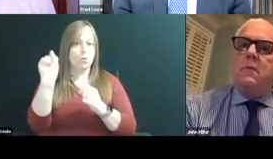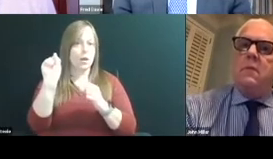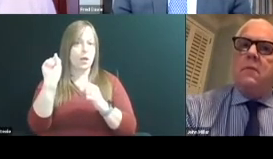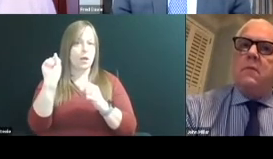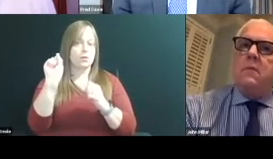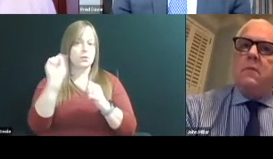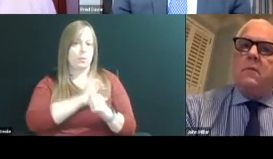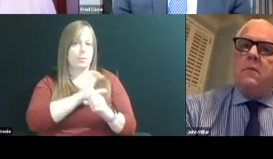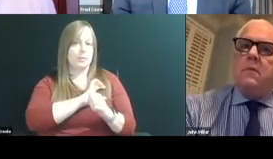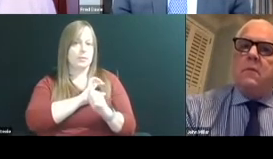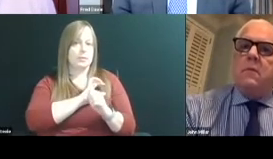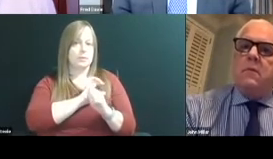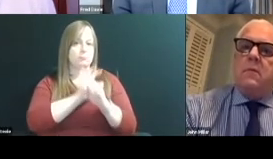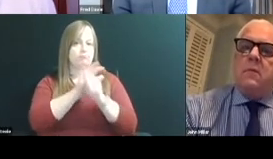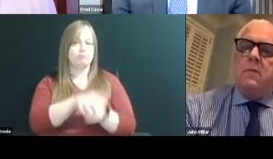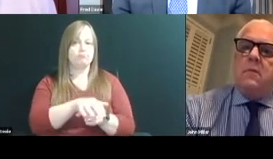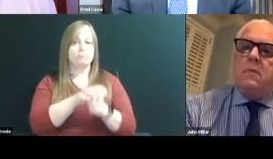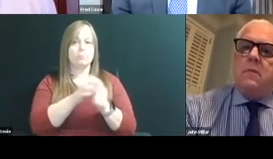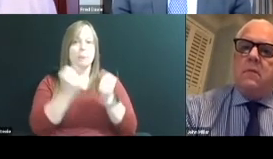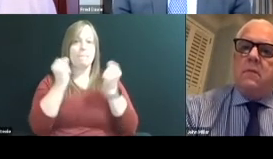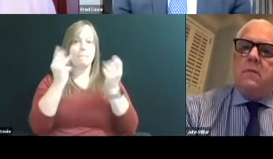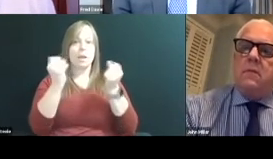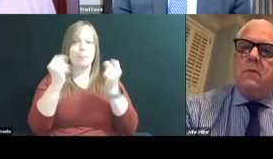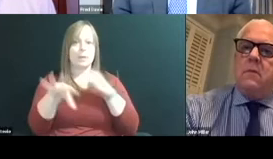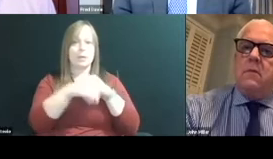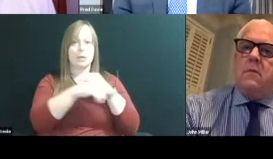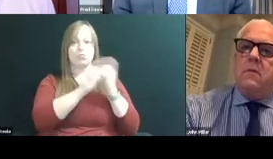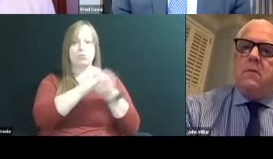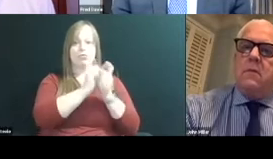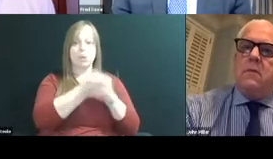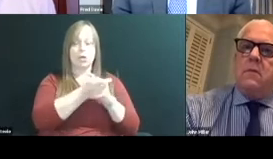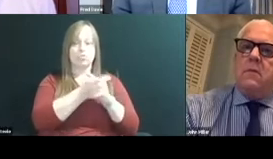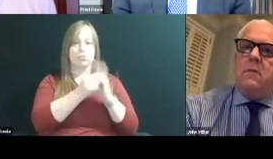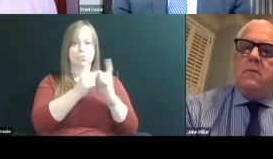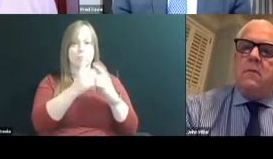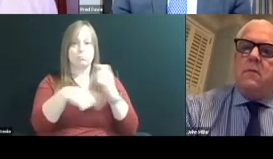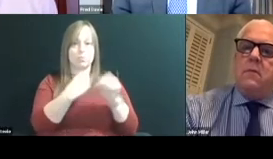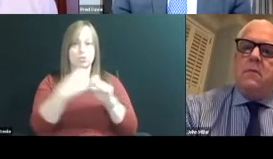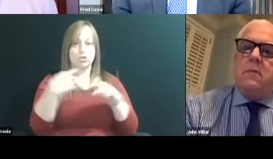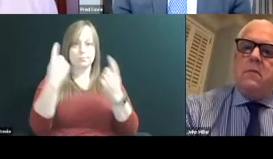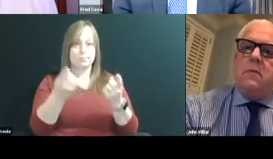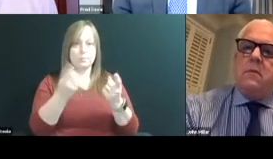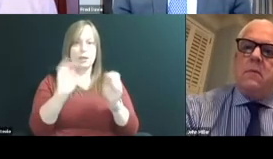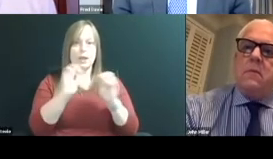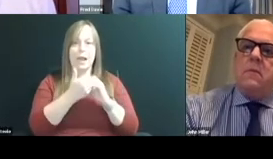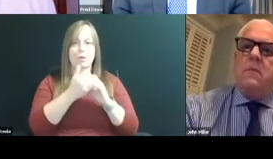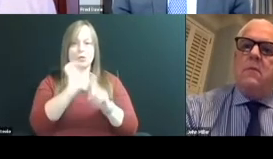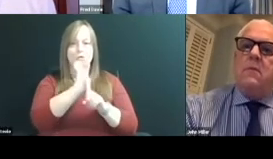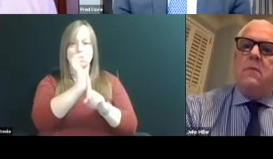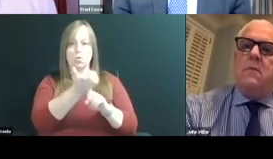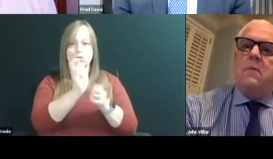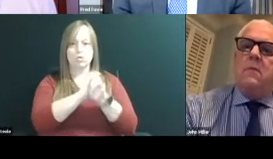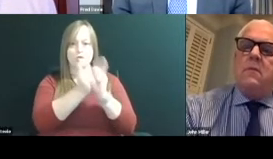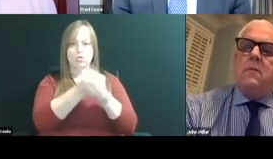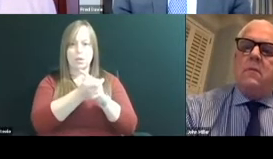policed. We've now seen many additional changes in the year since. How does culture change happen at the police